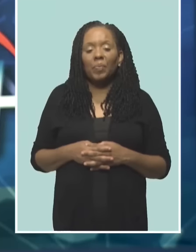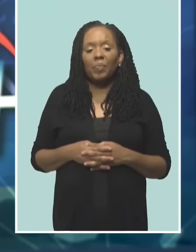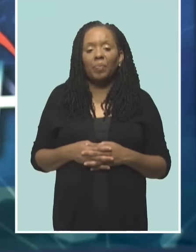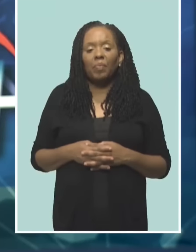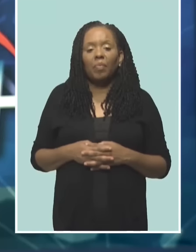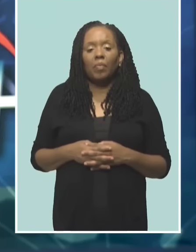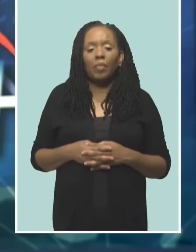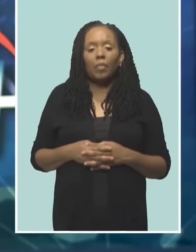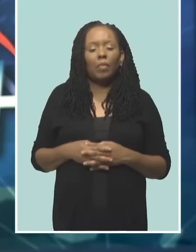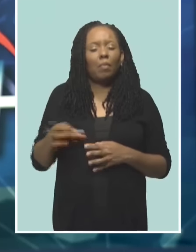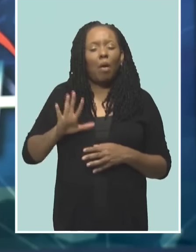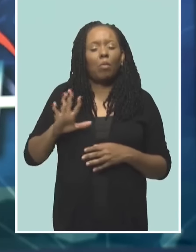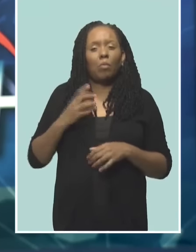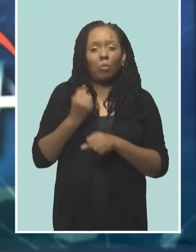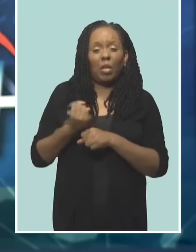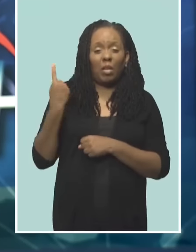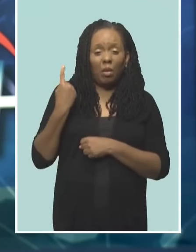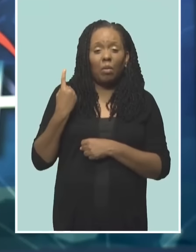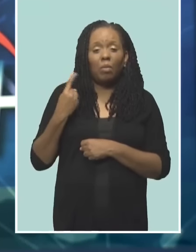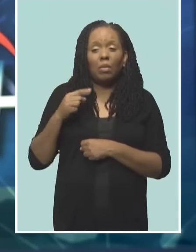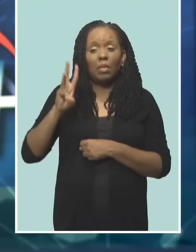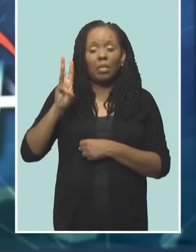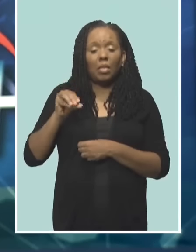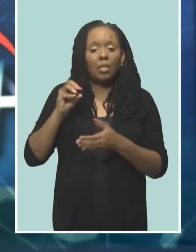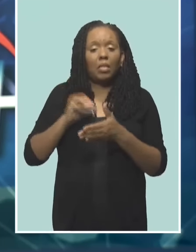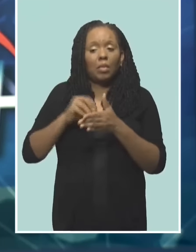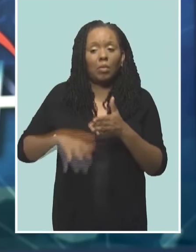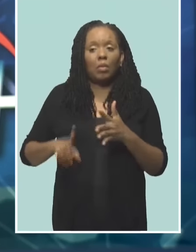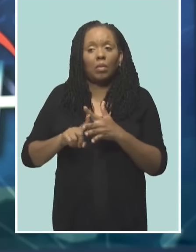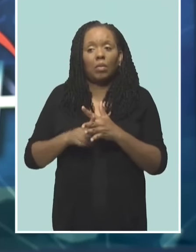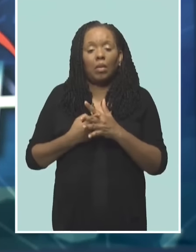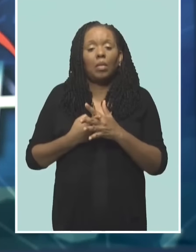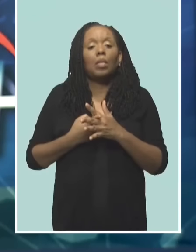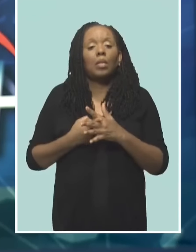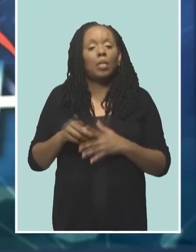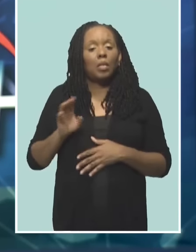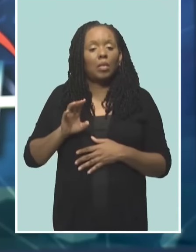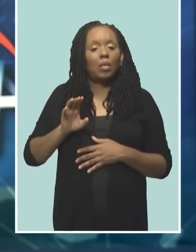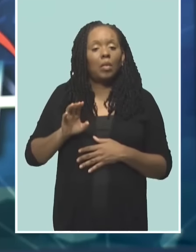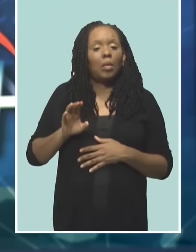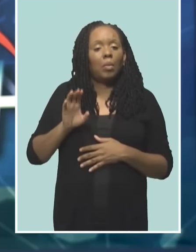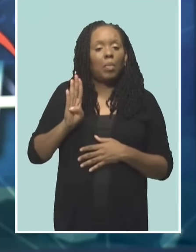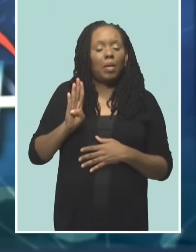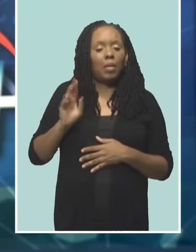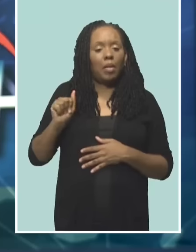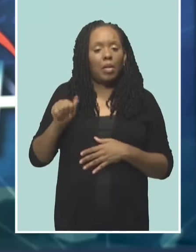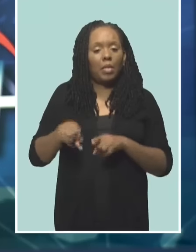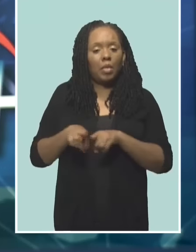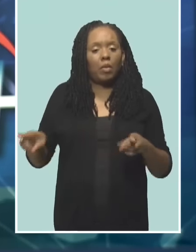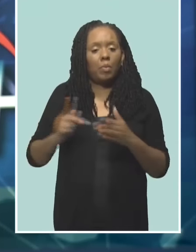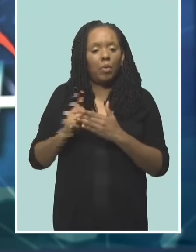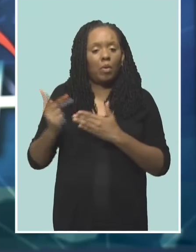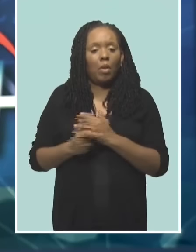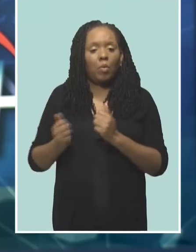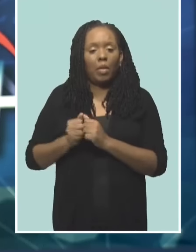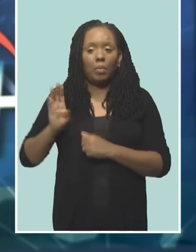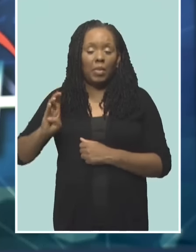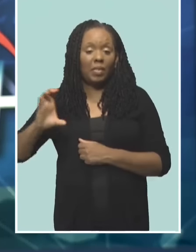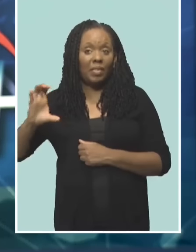Just over a year ago, 60 students started bachelor degree programs offered by the Barbados Community College and Delaware